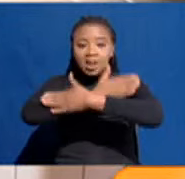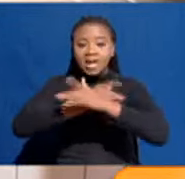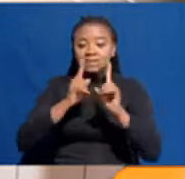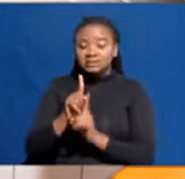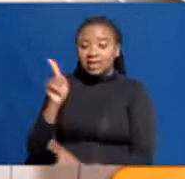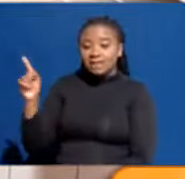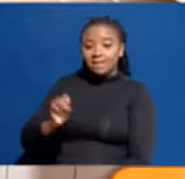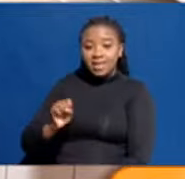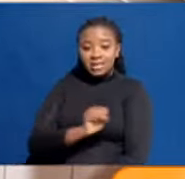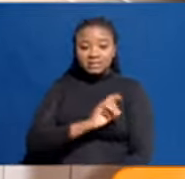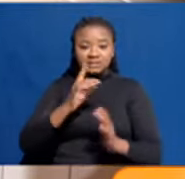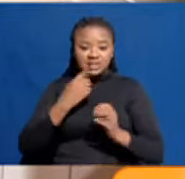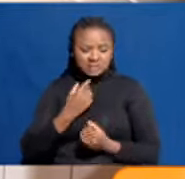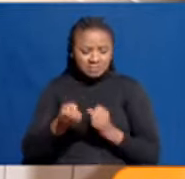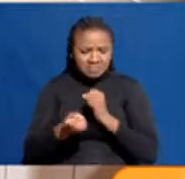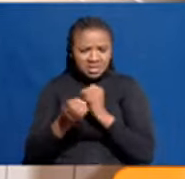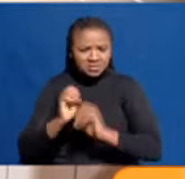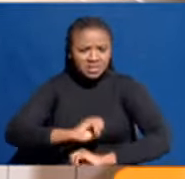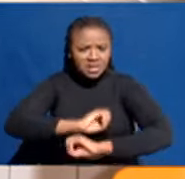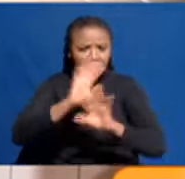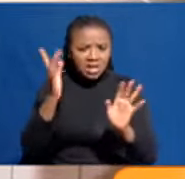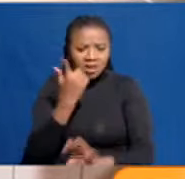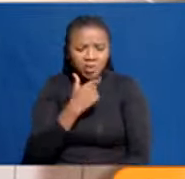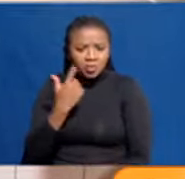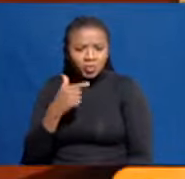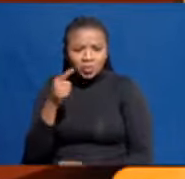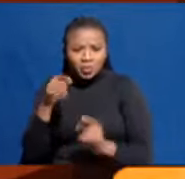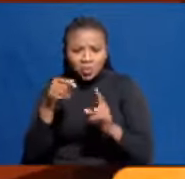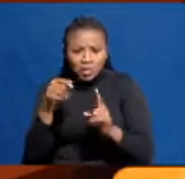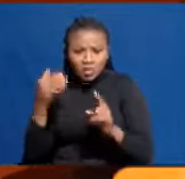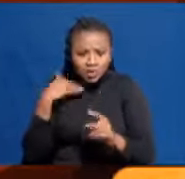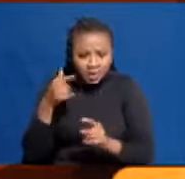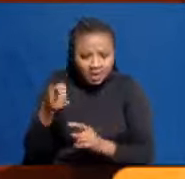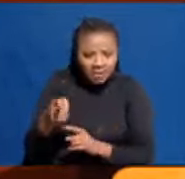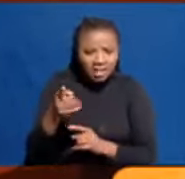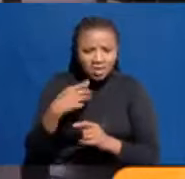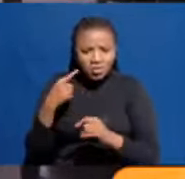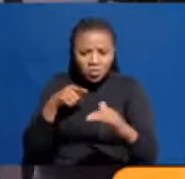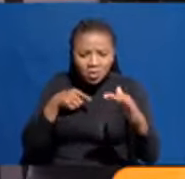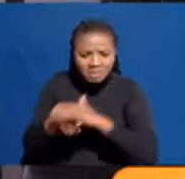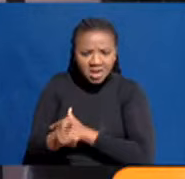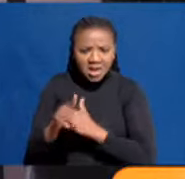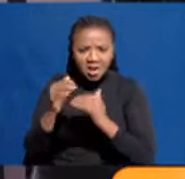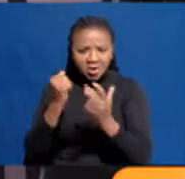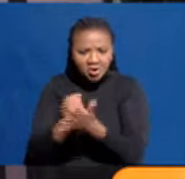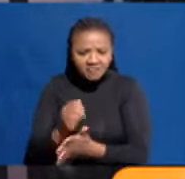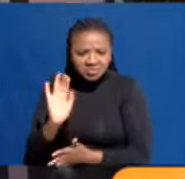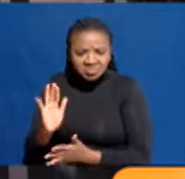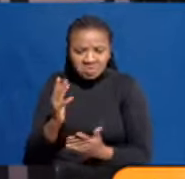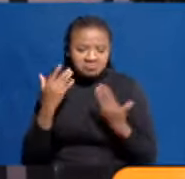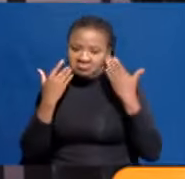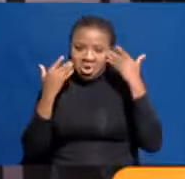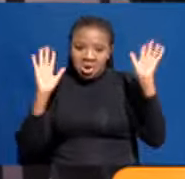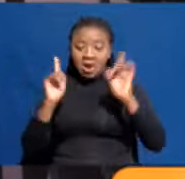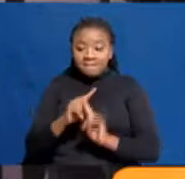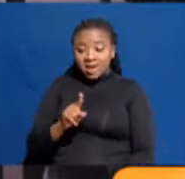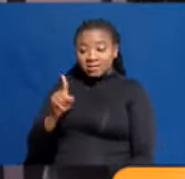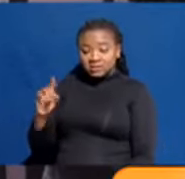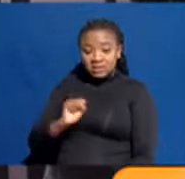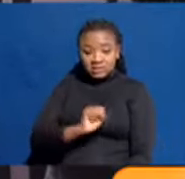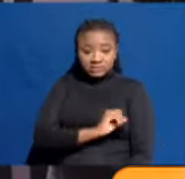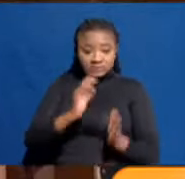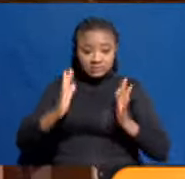not clear who committed the crime or even the motive behind the break-in. Senator Omtatah has, however, maintained that all